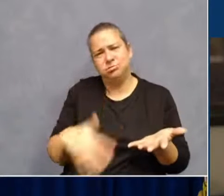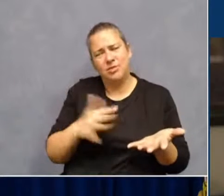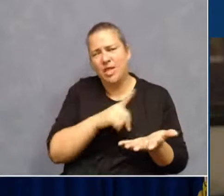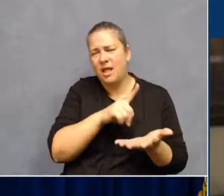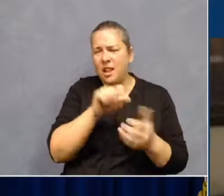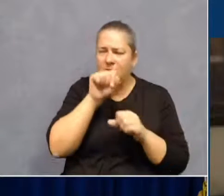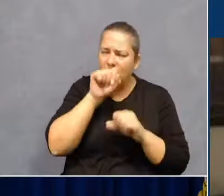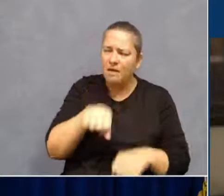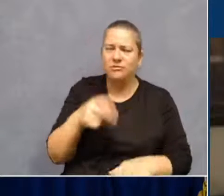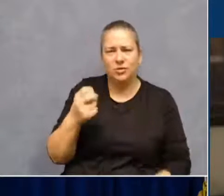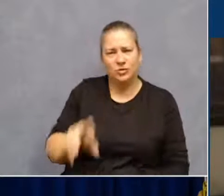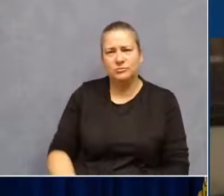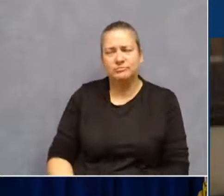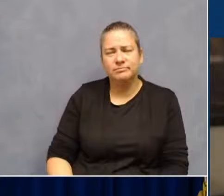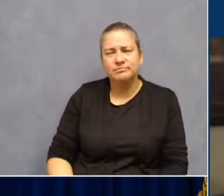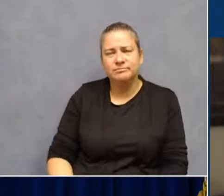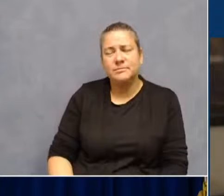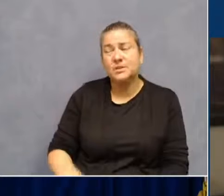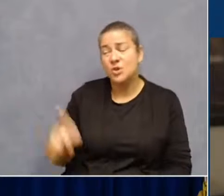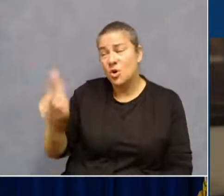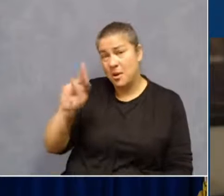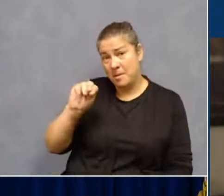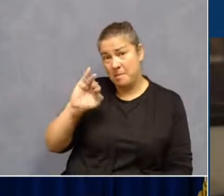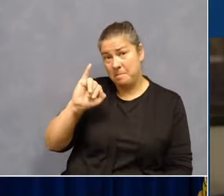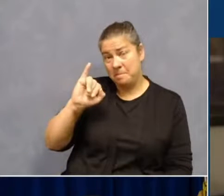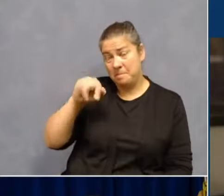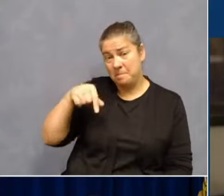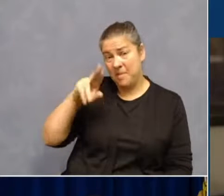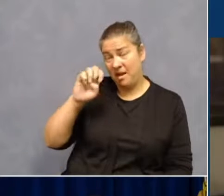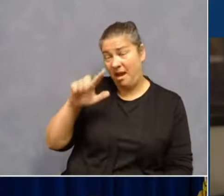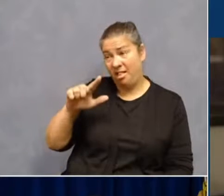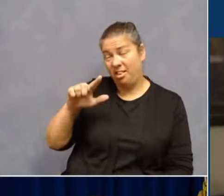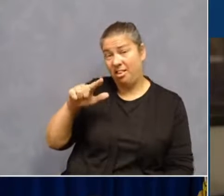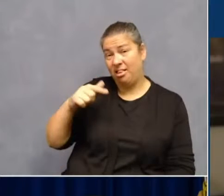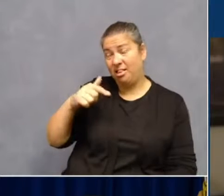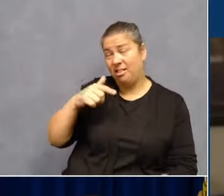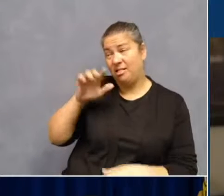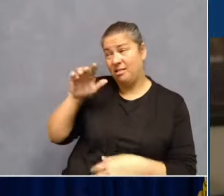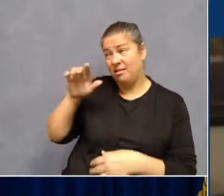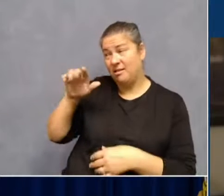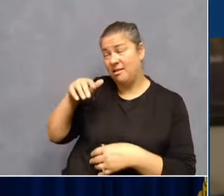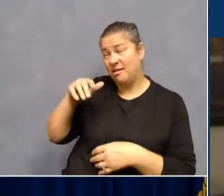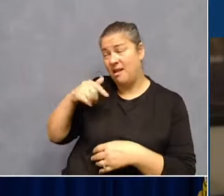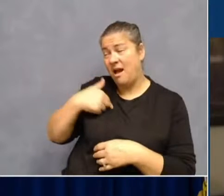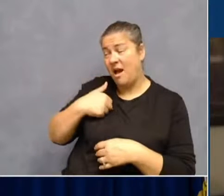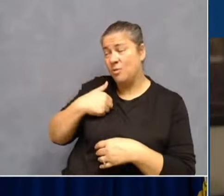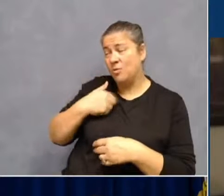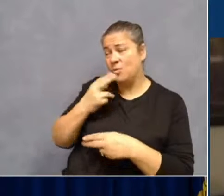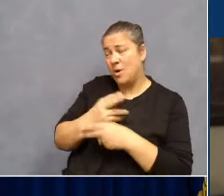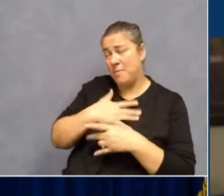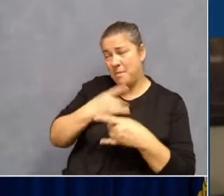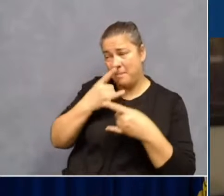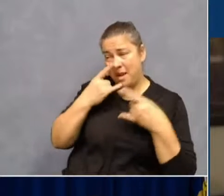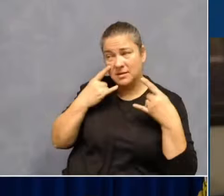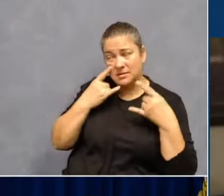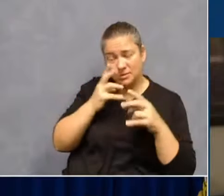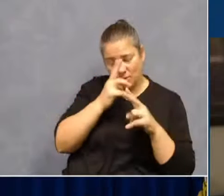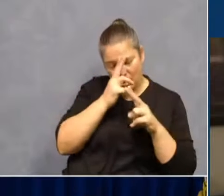Miguel, today I'm going to wear my mask in honor of Ruthie and ask every other Kentuckian to do the